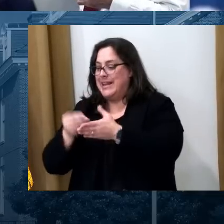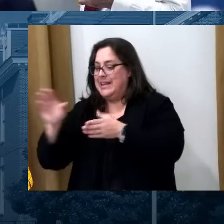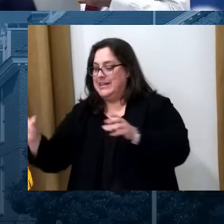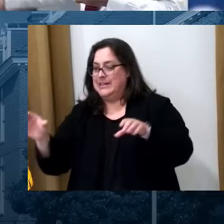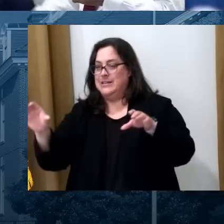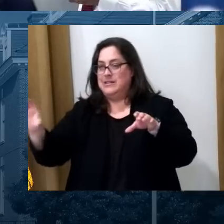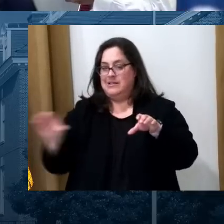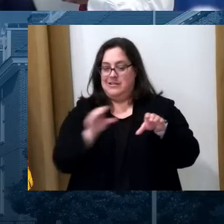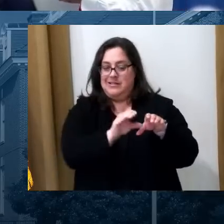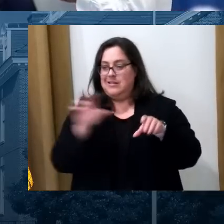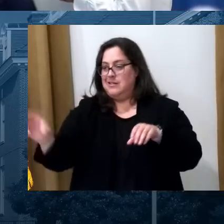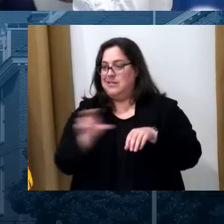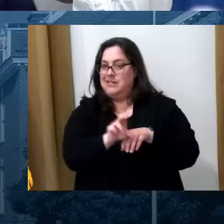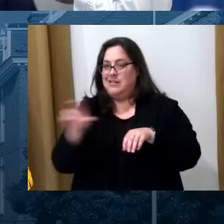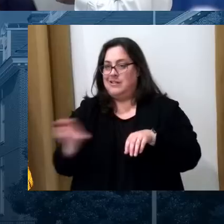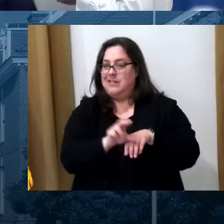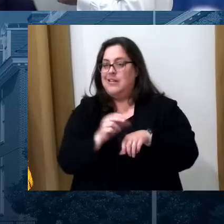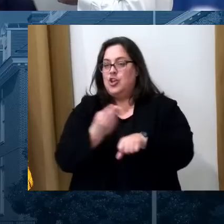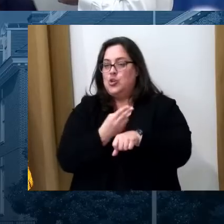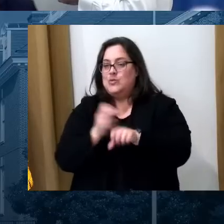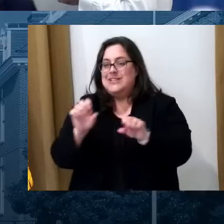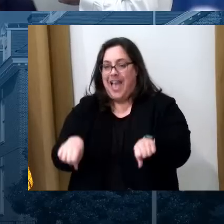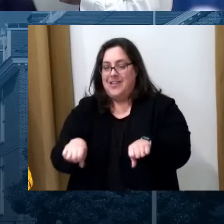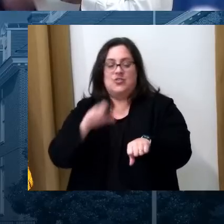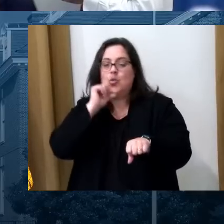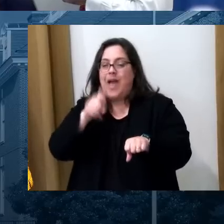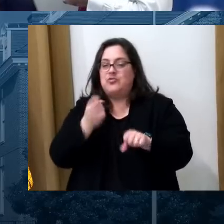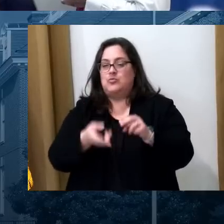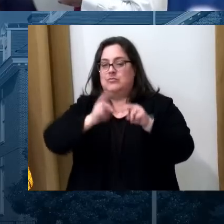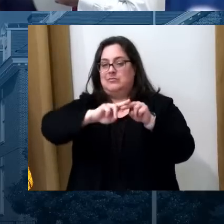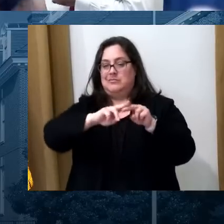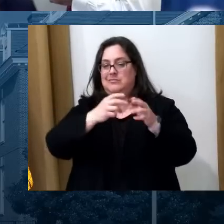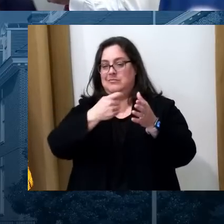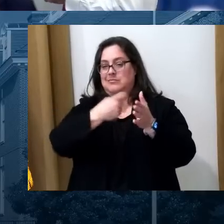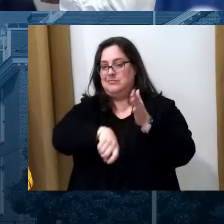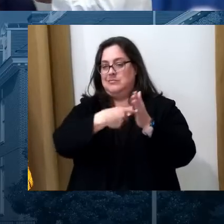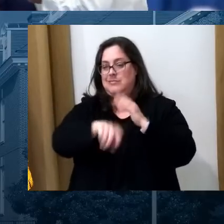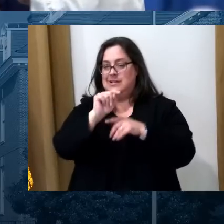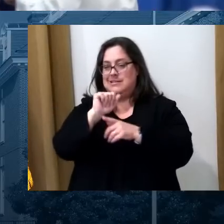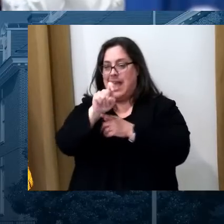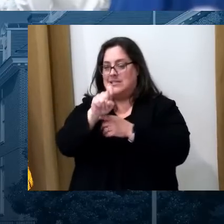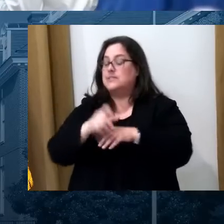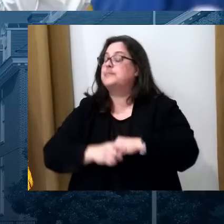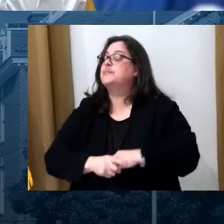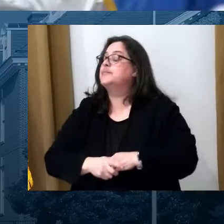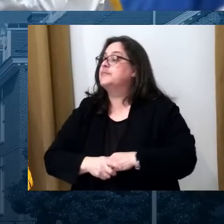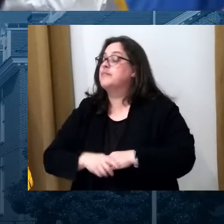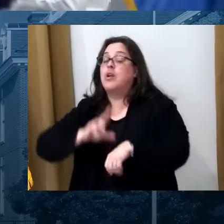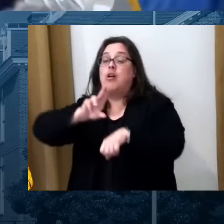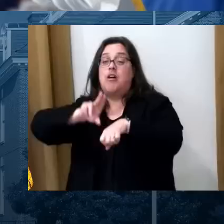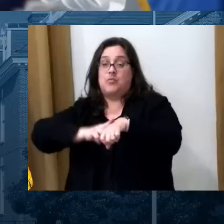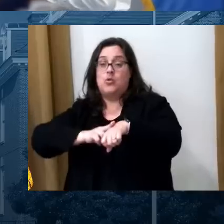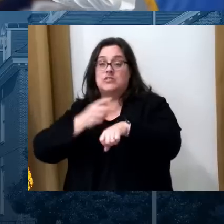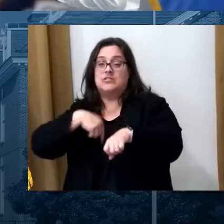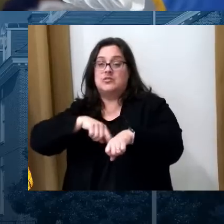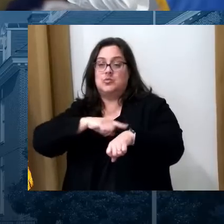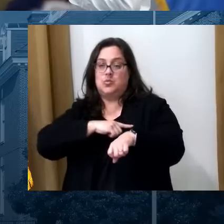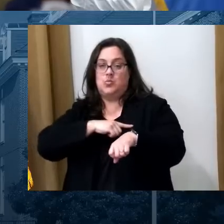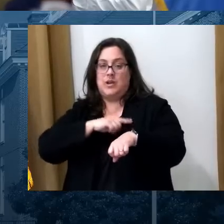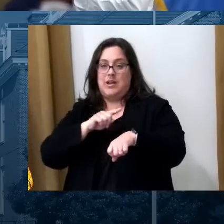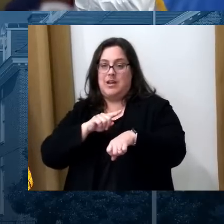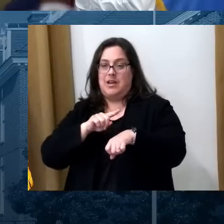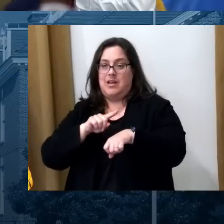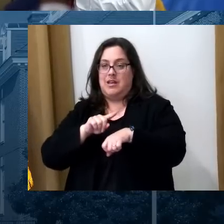taxes or cut spending like we have in the past. And then, of course, we're putting significant amounts of